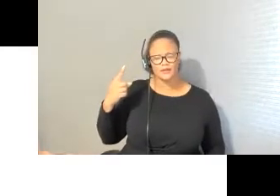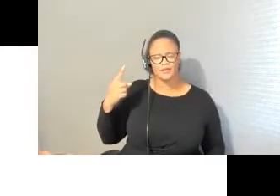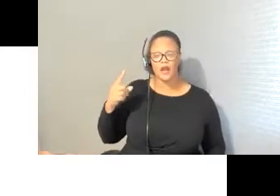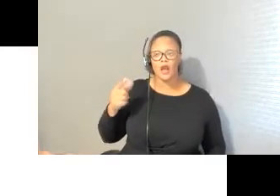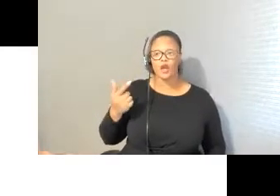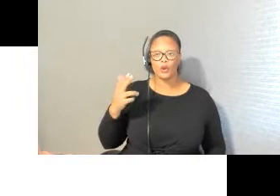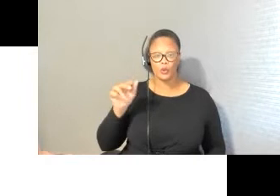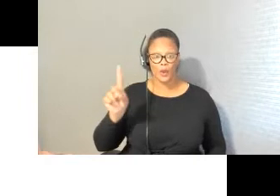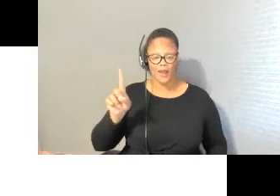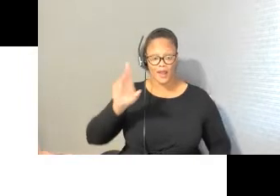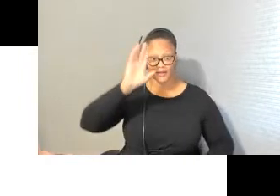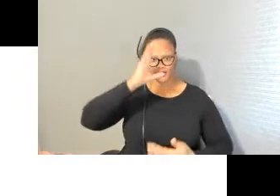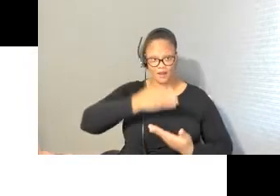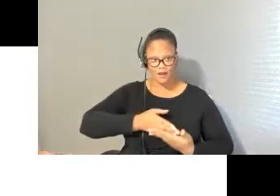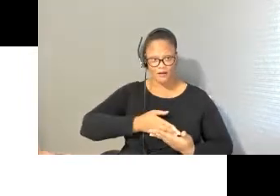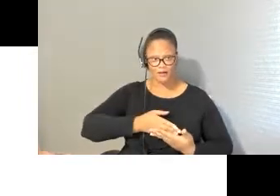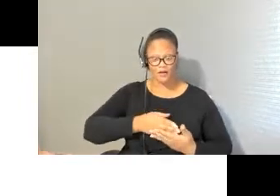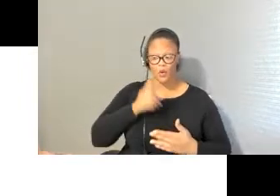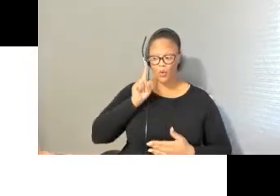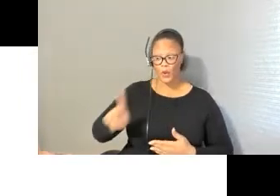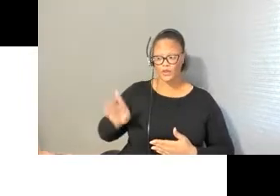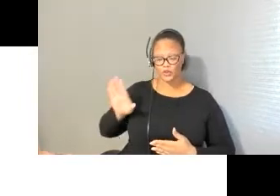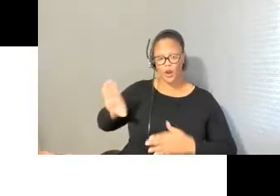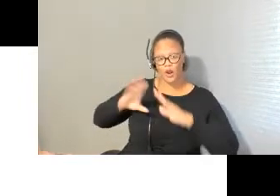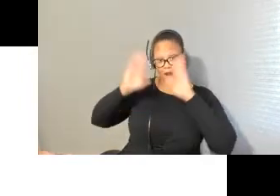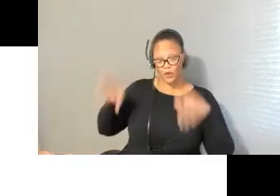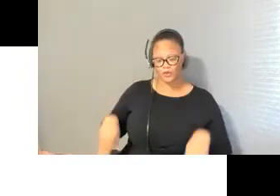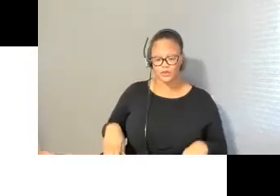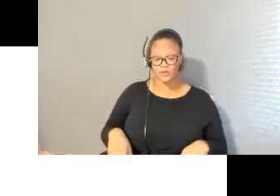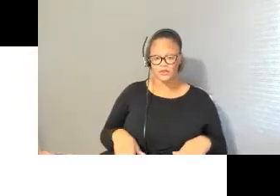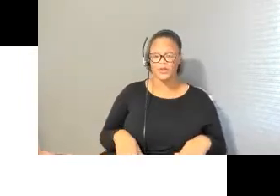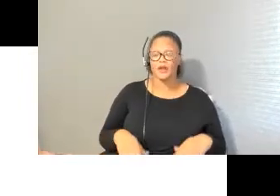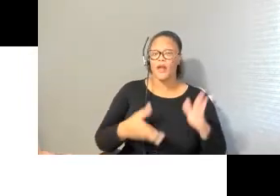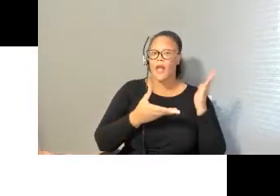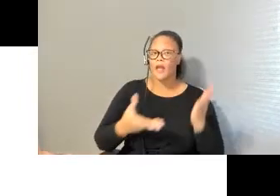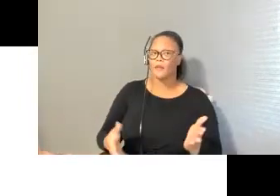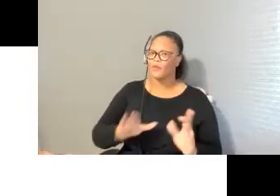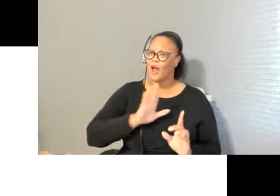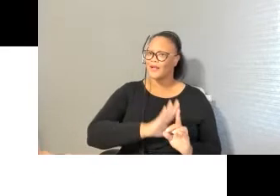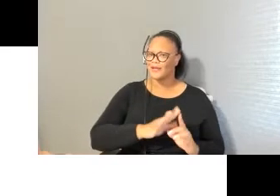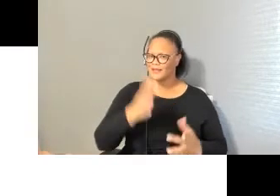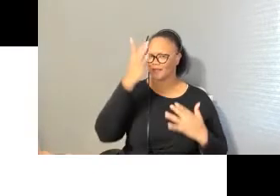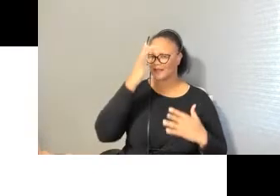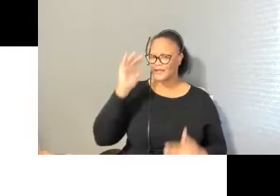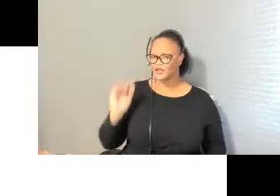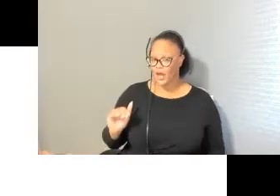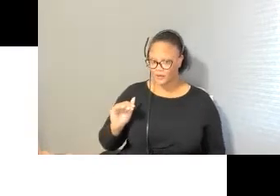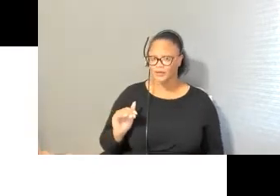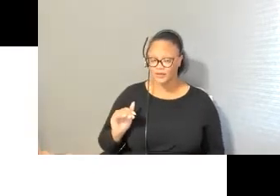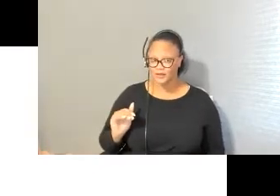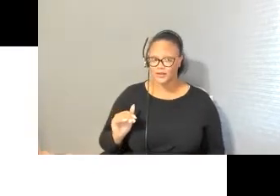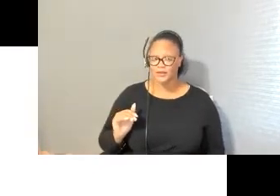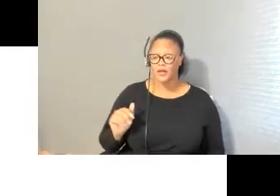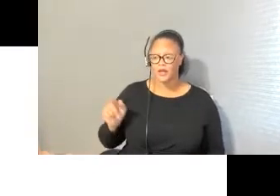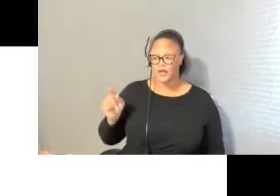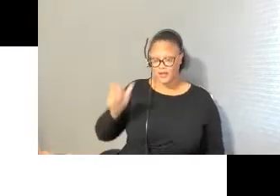her, came to her house and brought her his sick child. And this